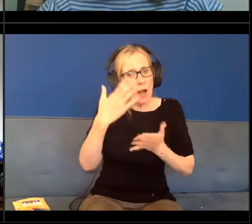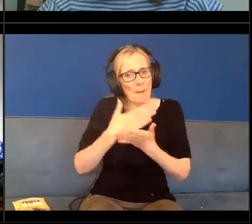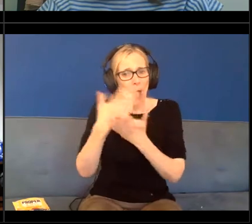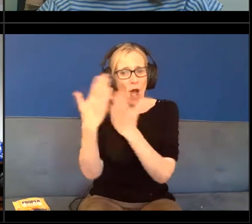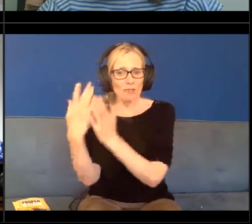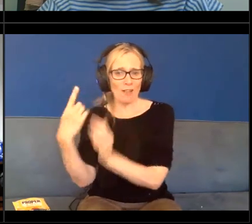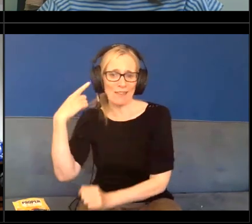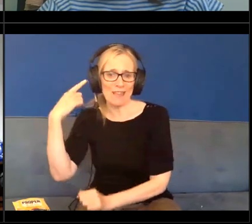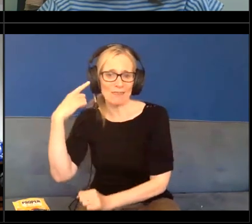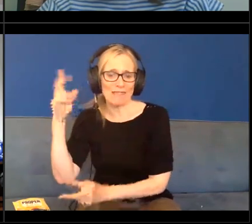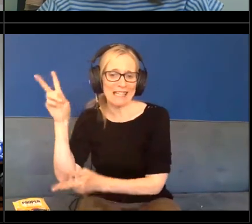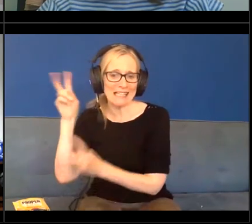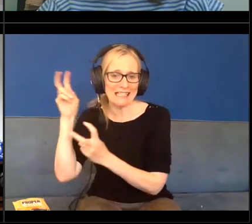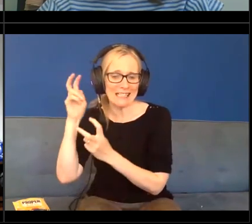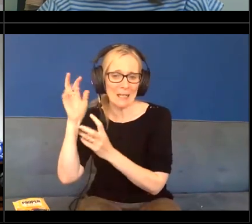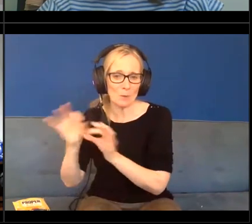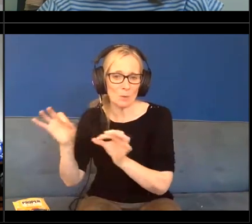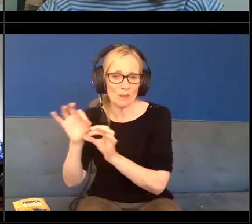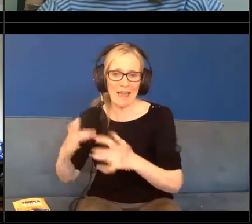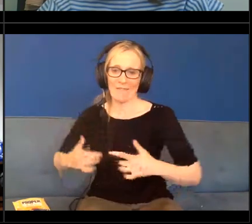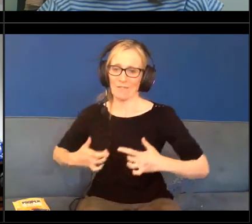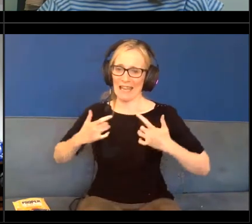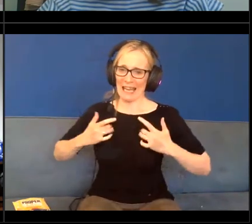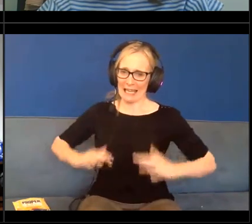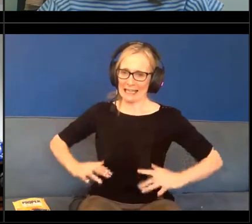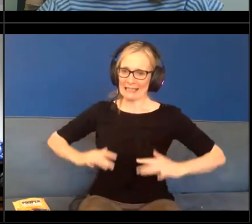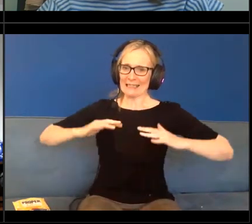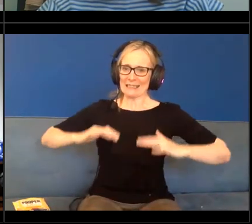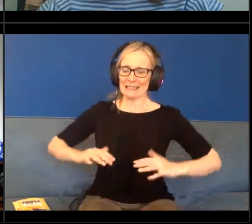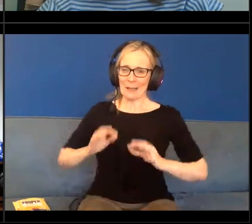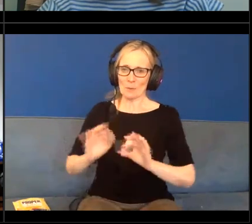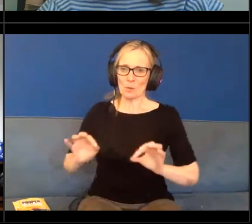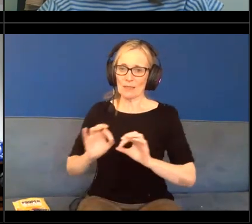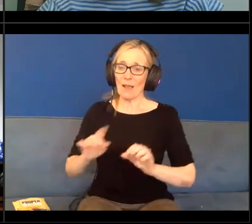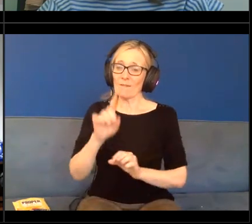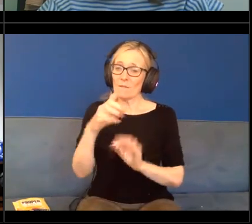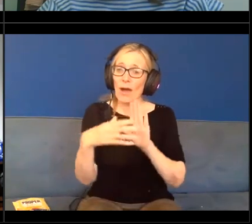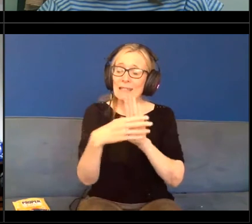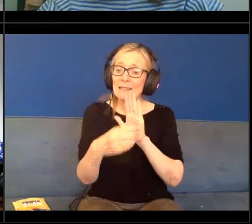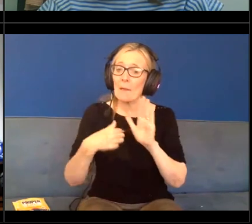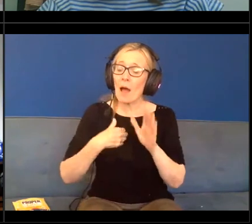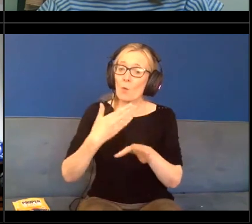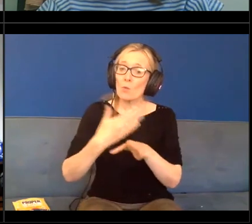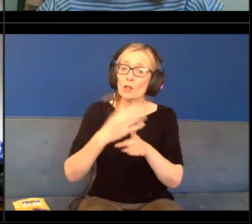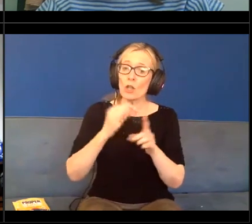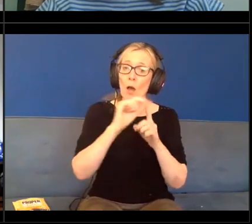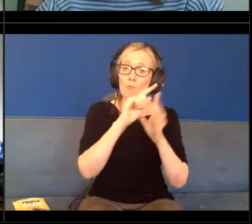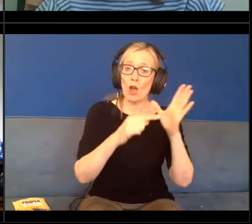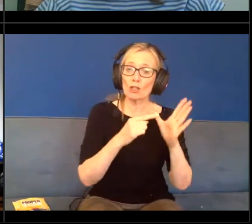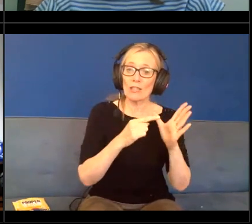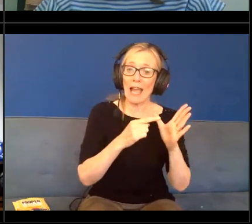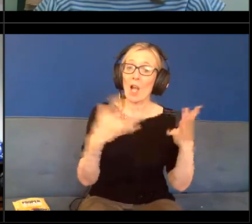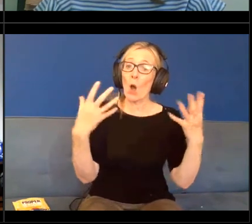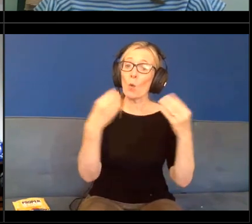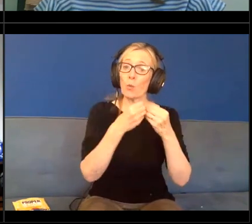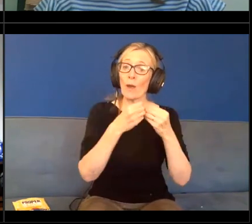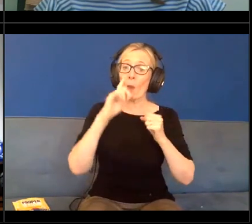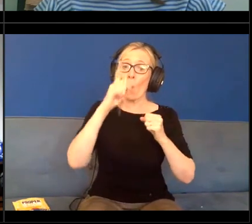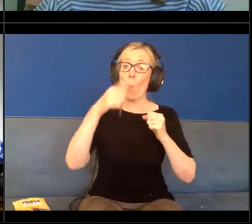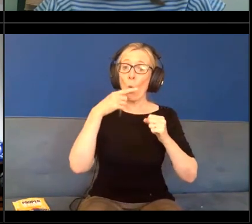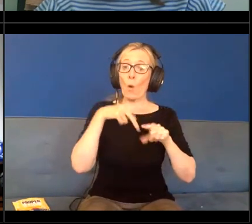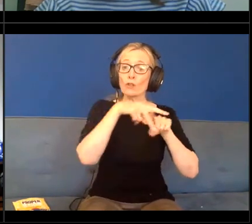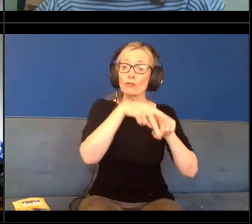music and feeling music. And for example, I worked on a project with a dressed art rider who is profoundly